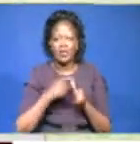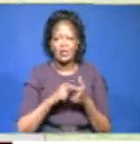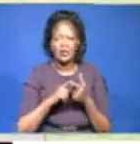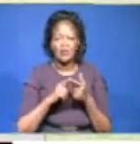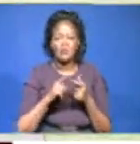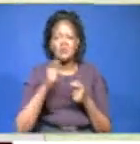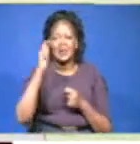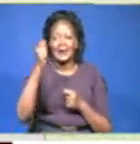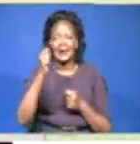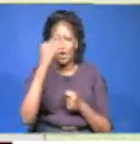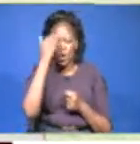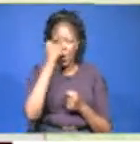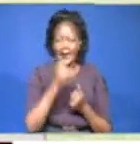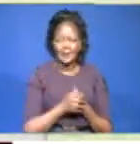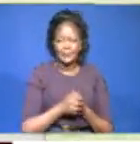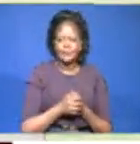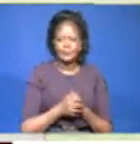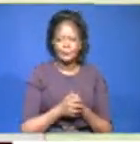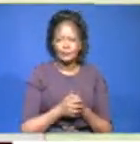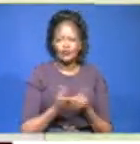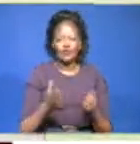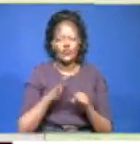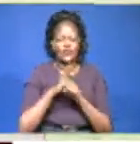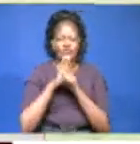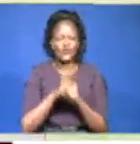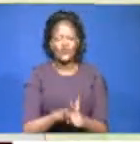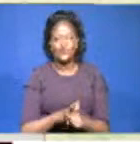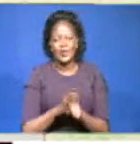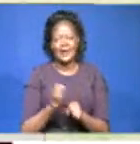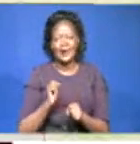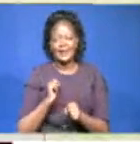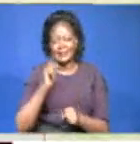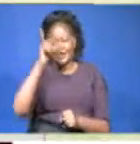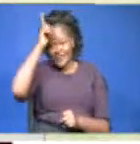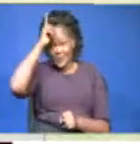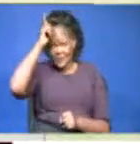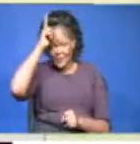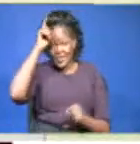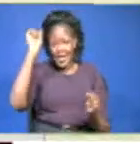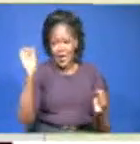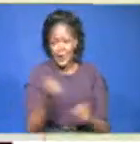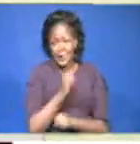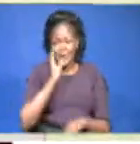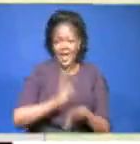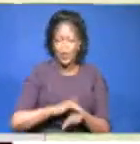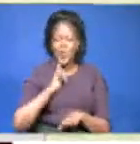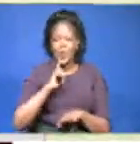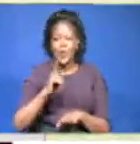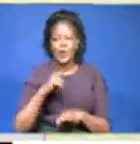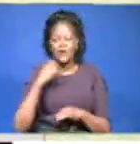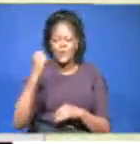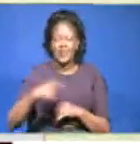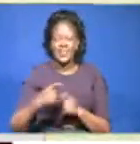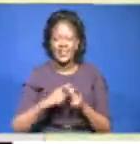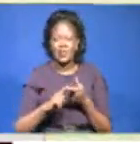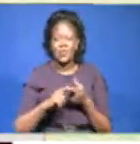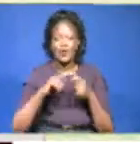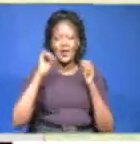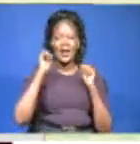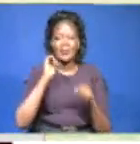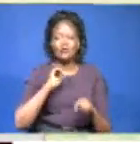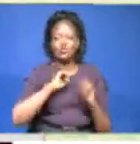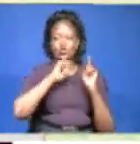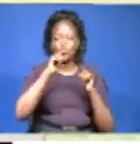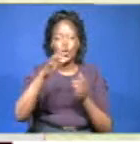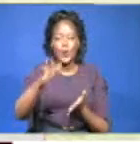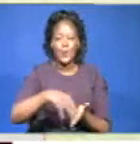because especially to the marginalized or the girls in the village, they cannot afford 100 shillings every month. We can easily walk to a supermarket